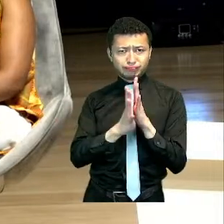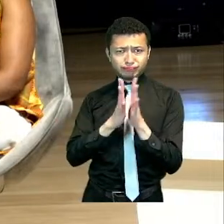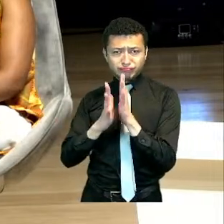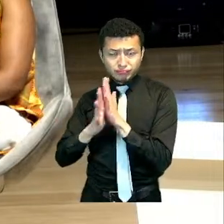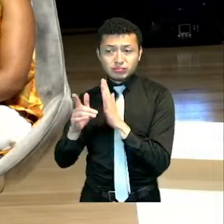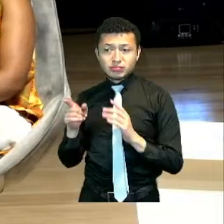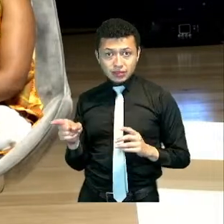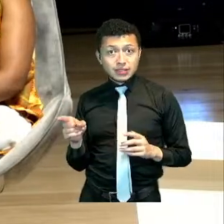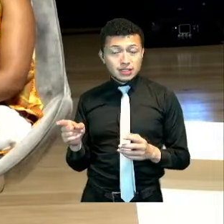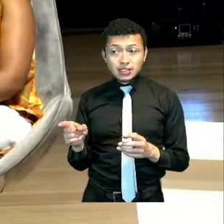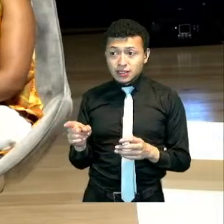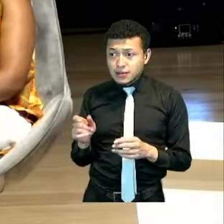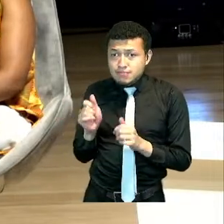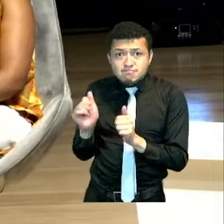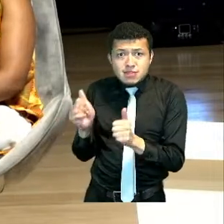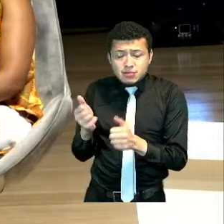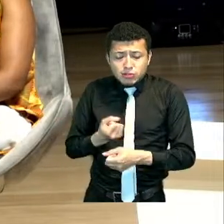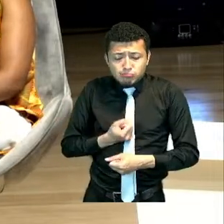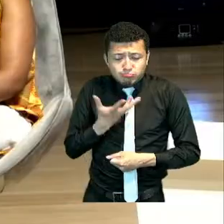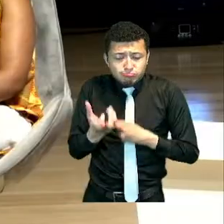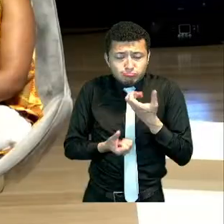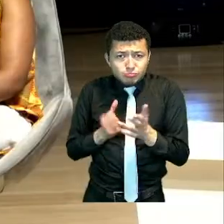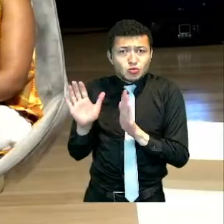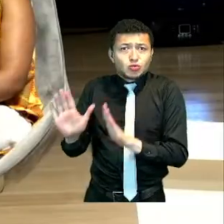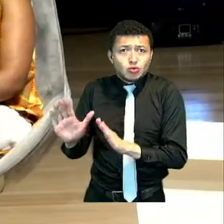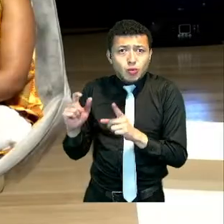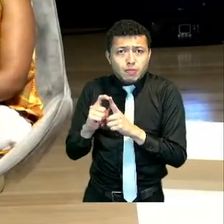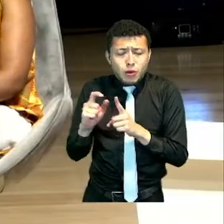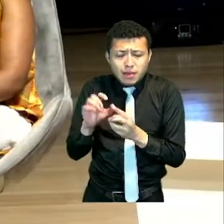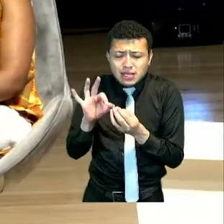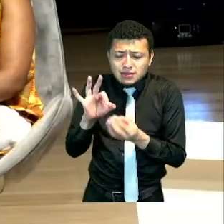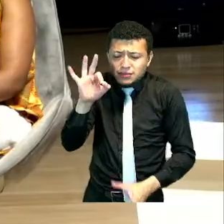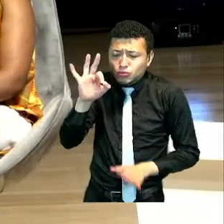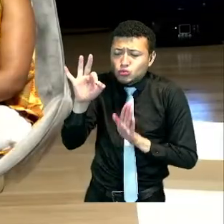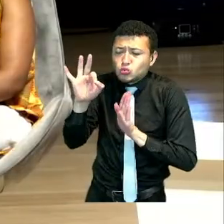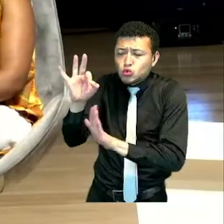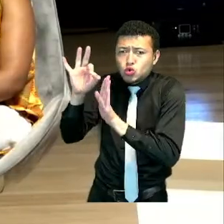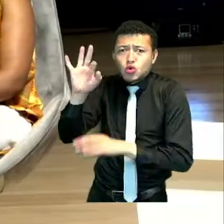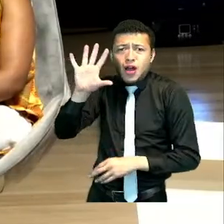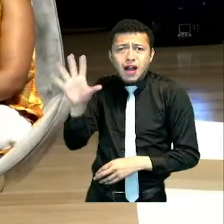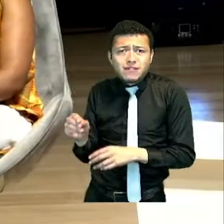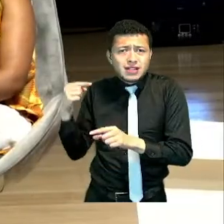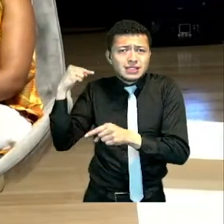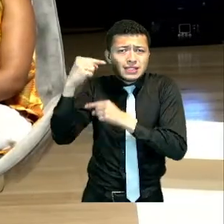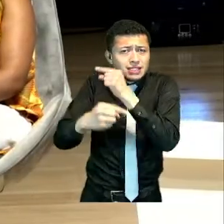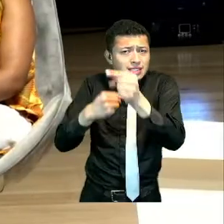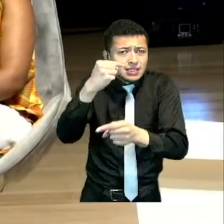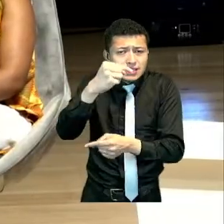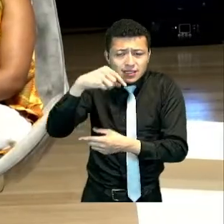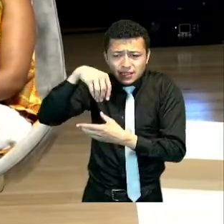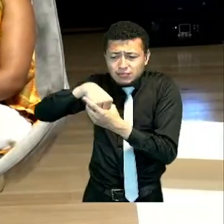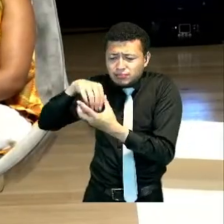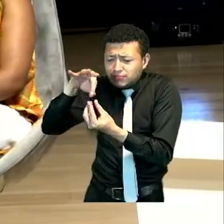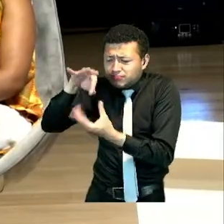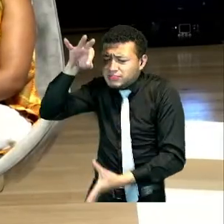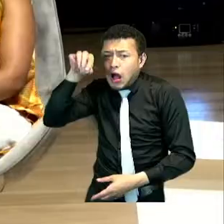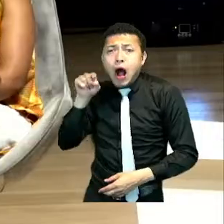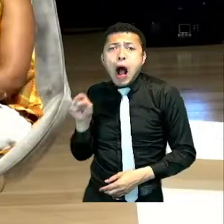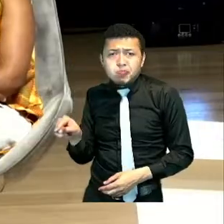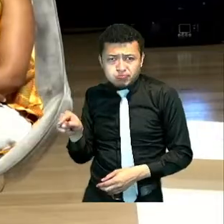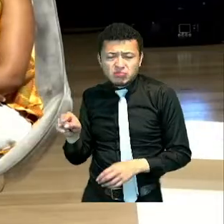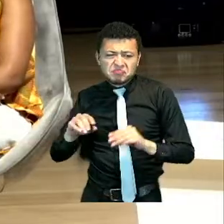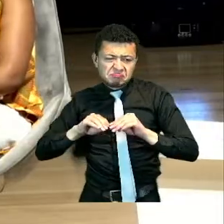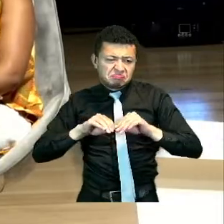African essence. And that's really what we need to do for our young people, not only to empower them with the knowledge of their history, but